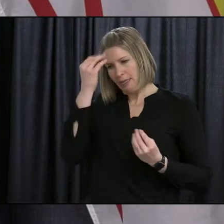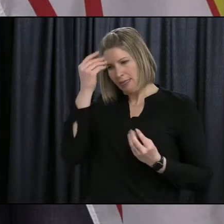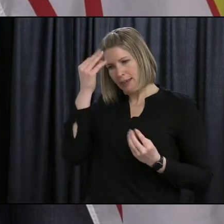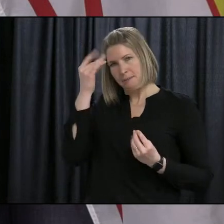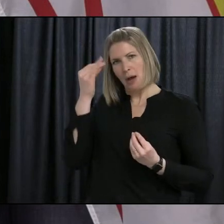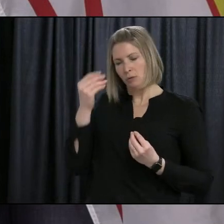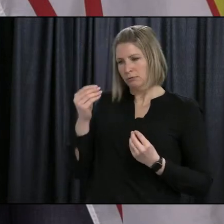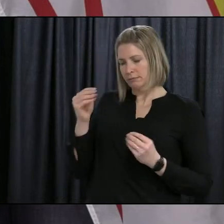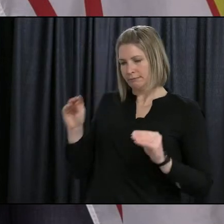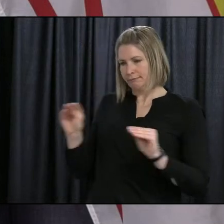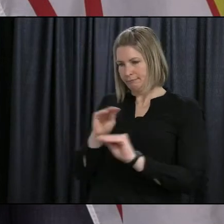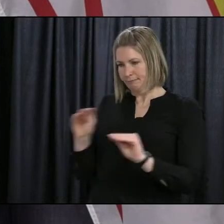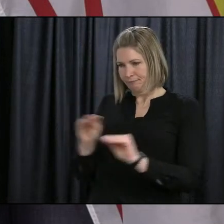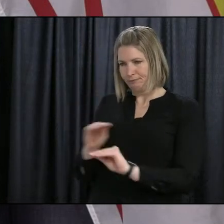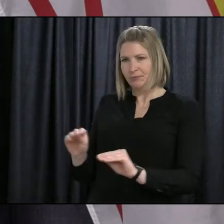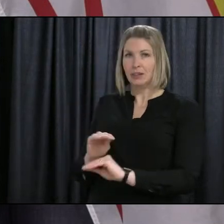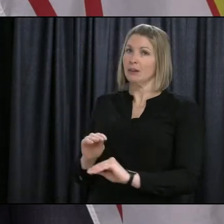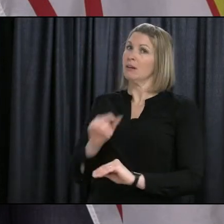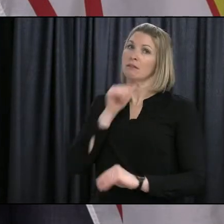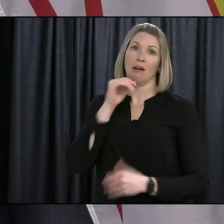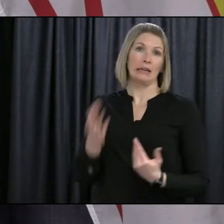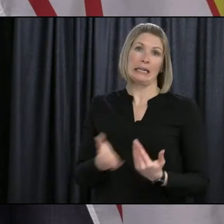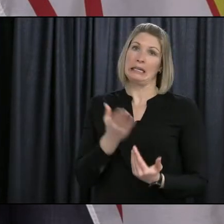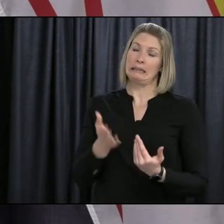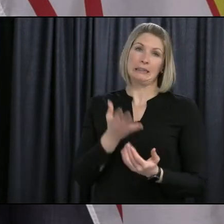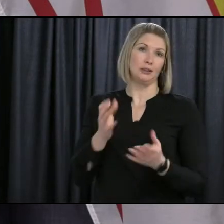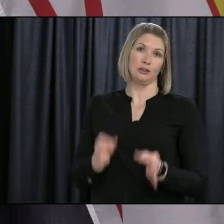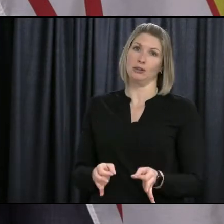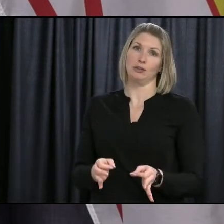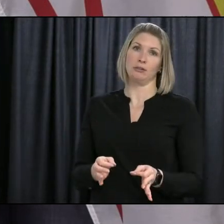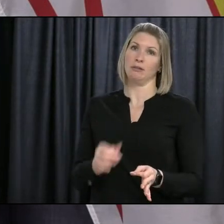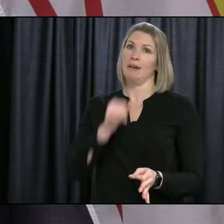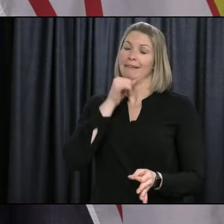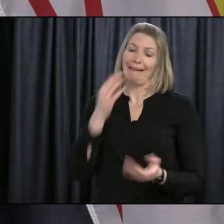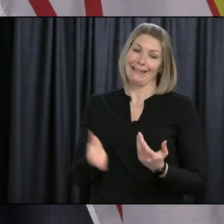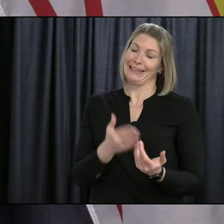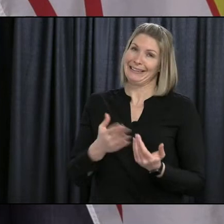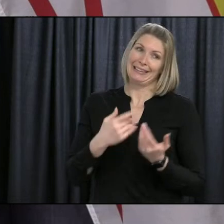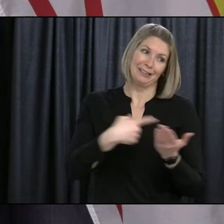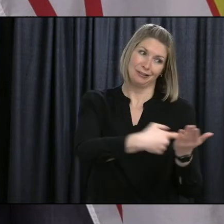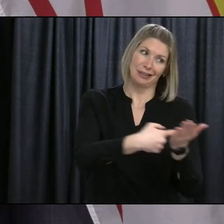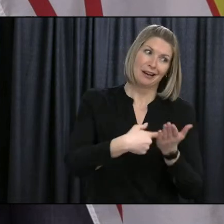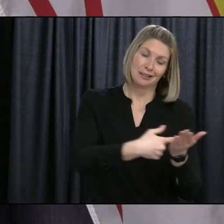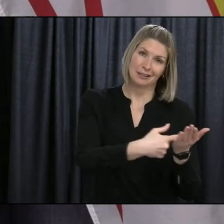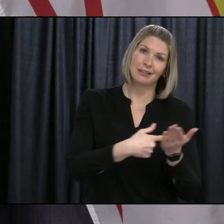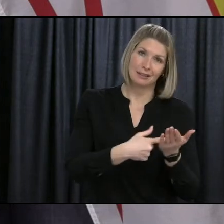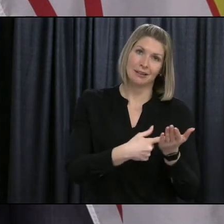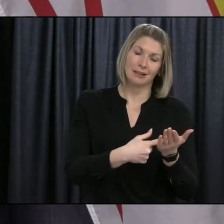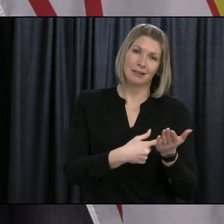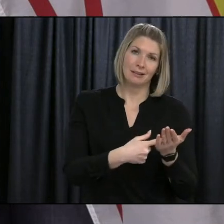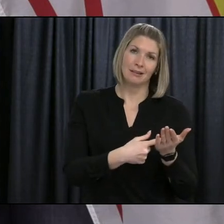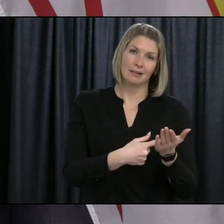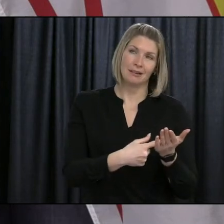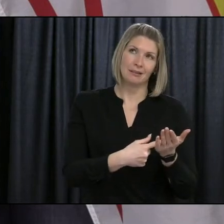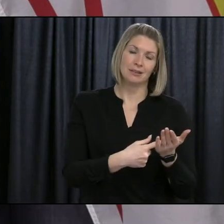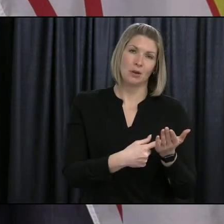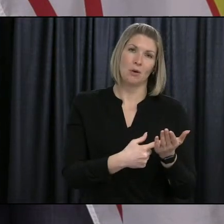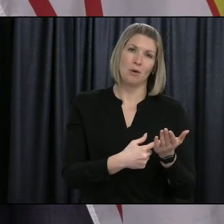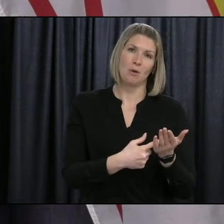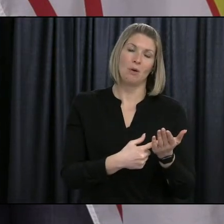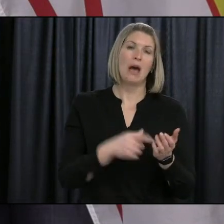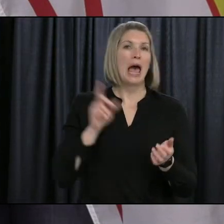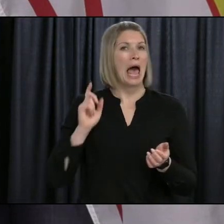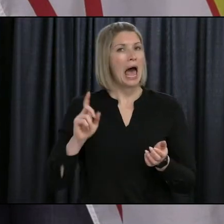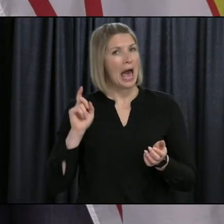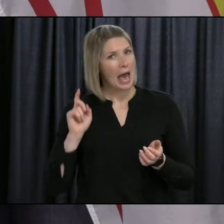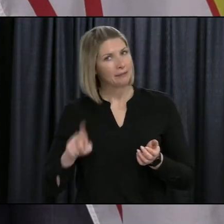not an easy discussion. It's not easy decisions that have to be made. So. There is some